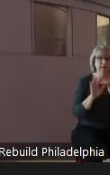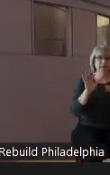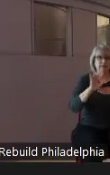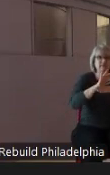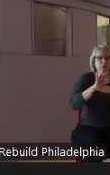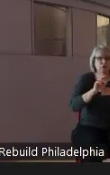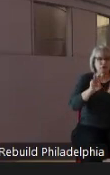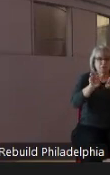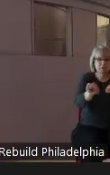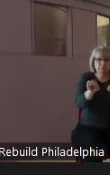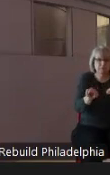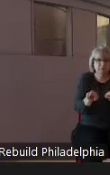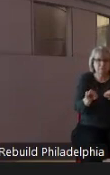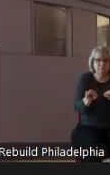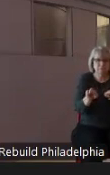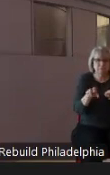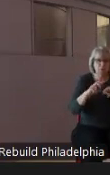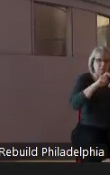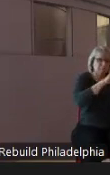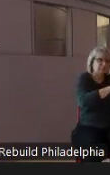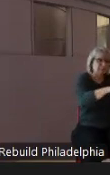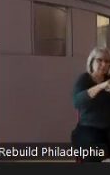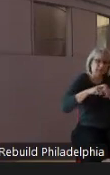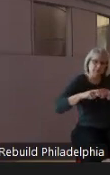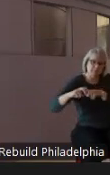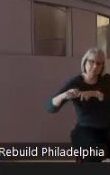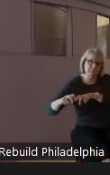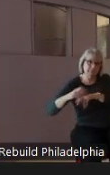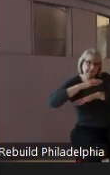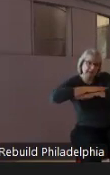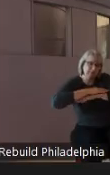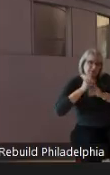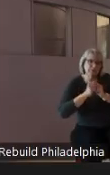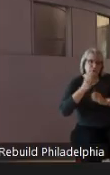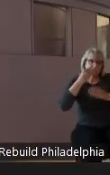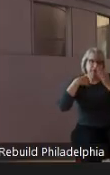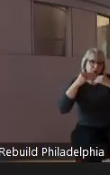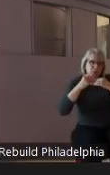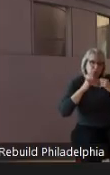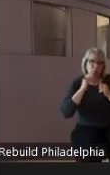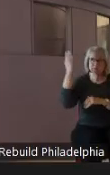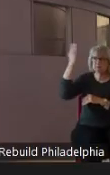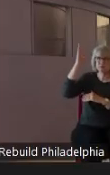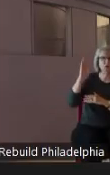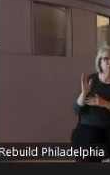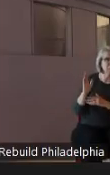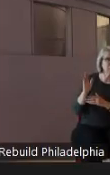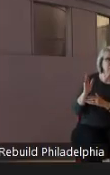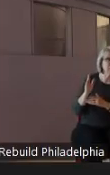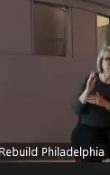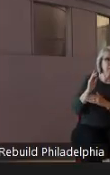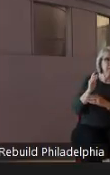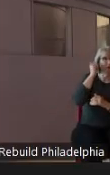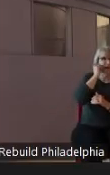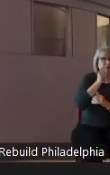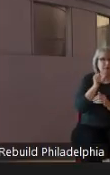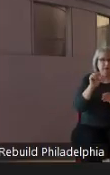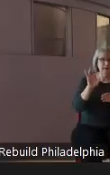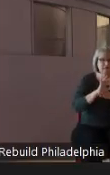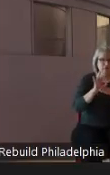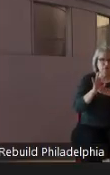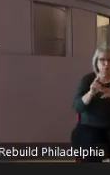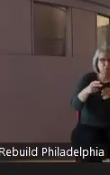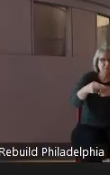furniture can be arranged for special events like a banquet or a speaker event. For these events, the day-to-day furniture